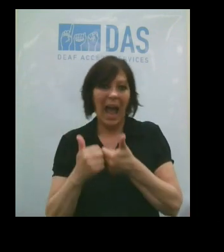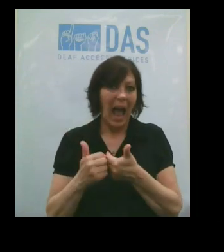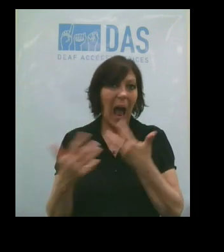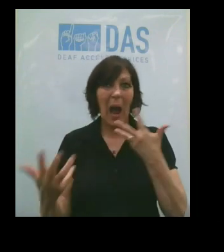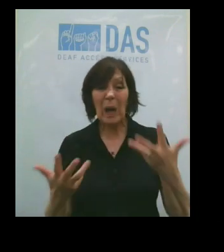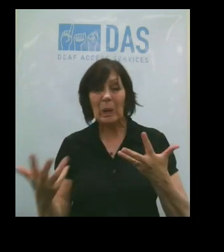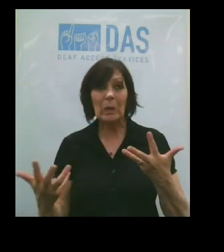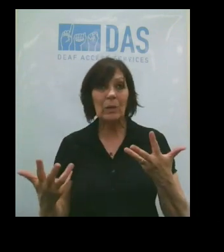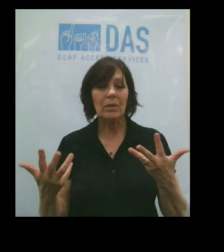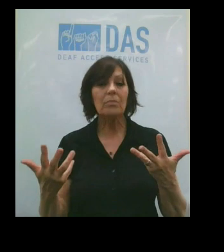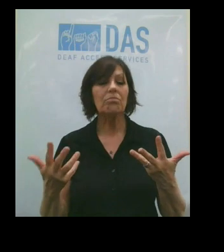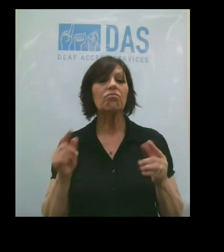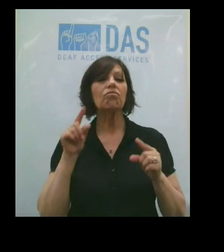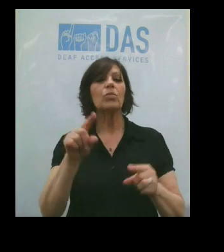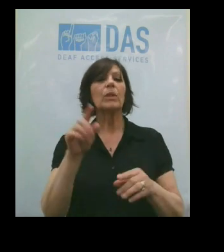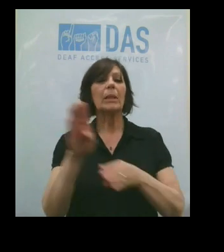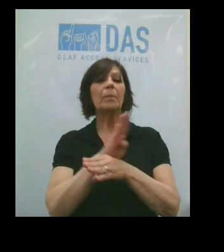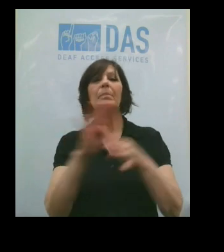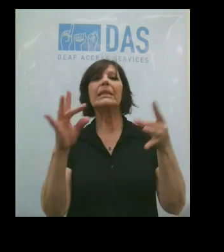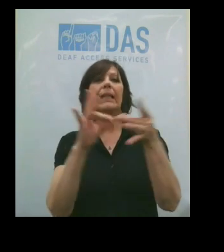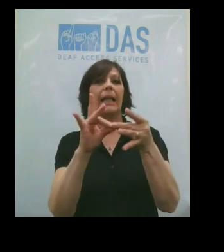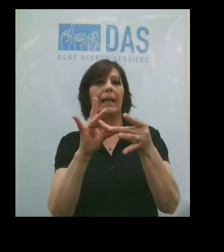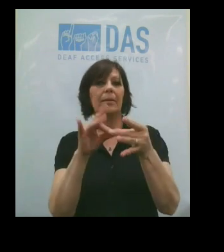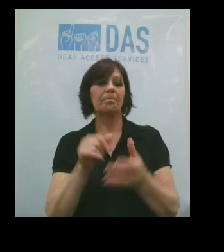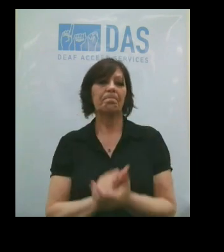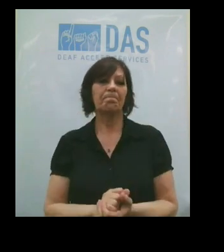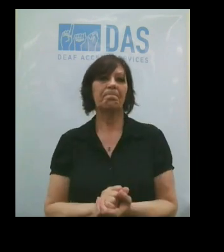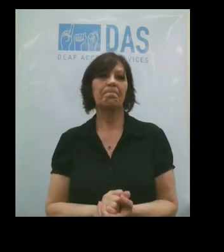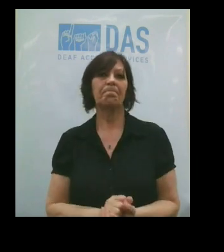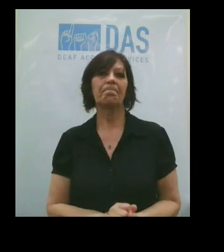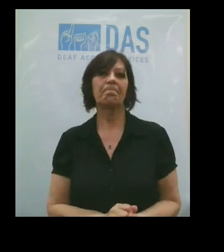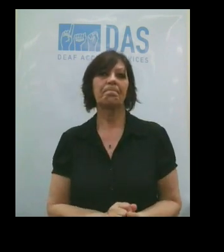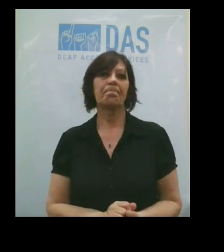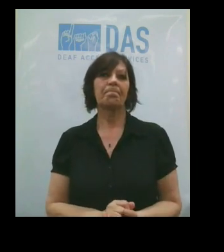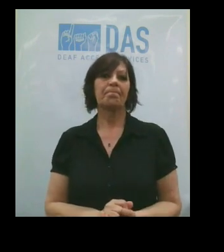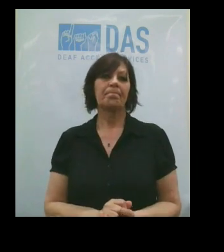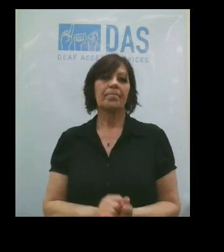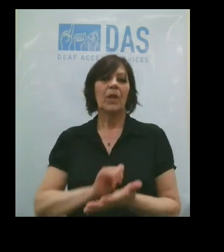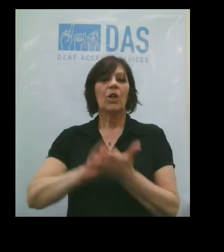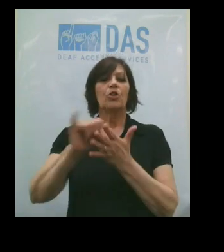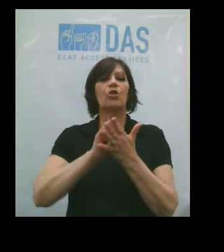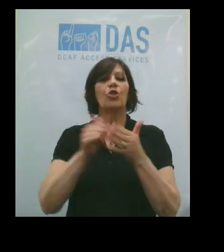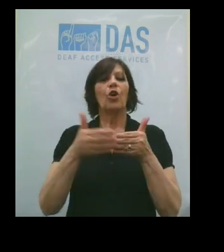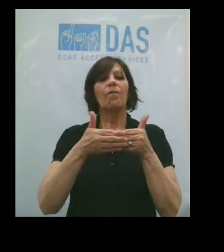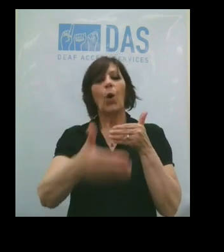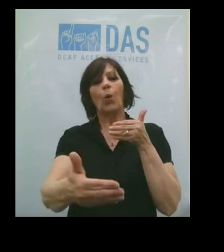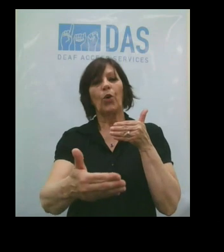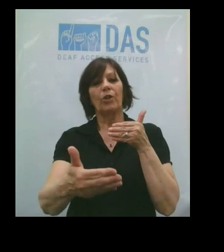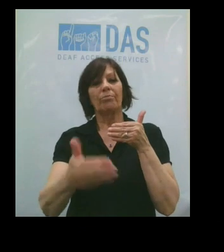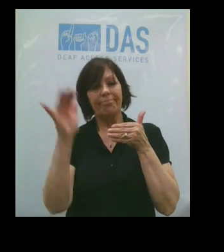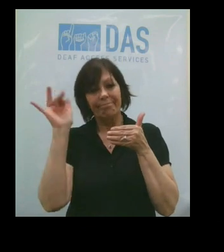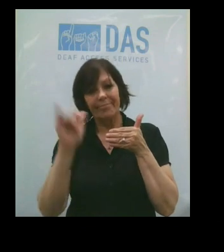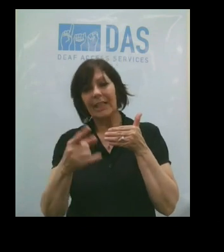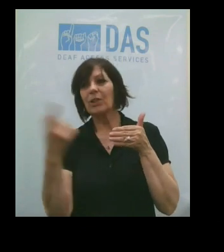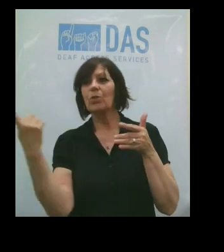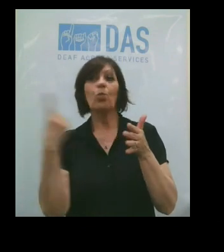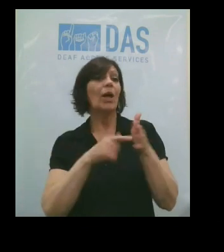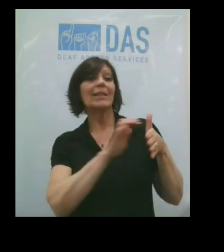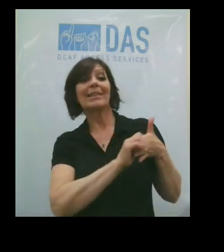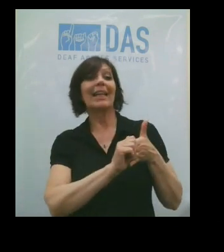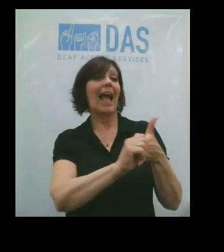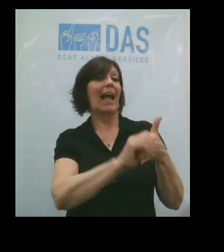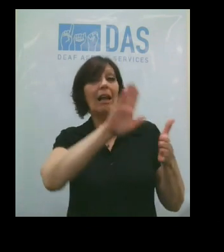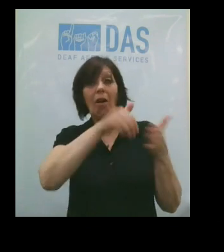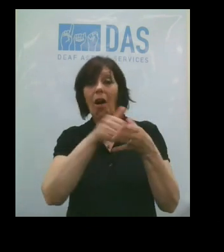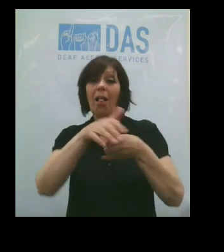time, go to the business link at the Buffalo Niagara Partnership's website. New York Forward, of course, that is what is guiding all regions